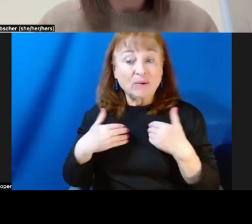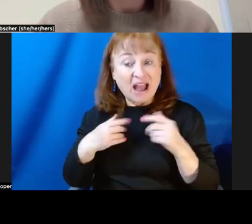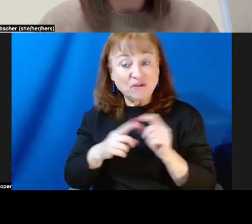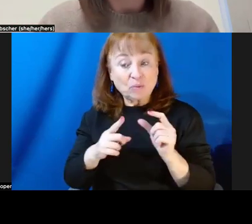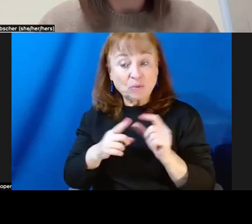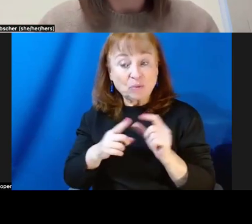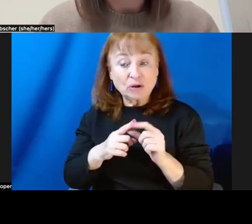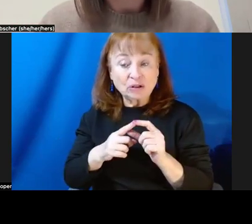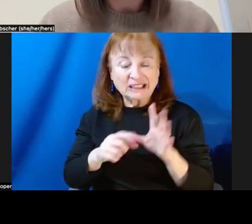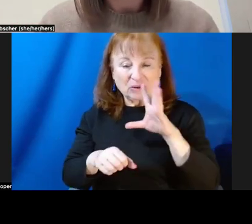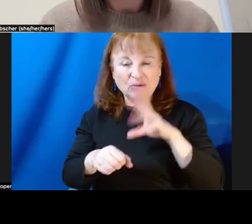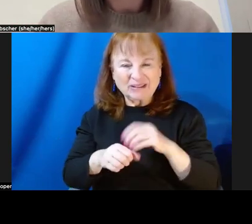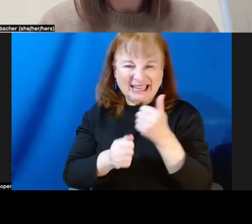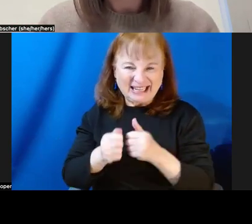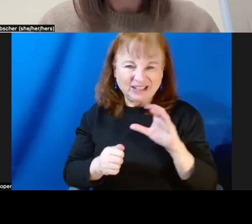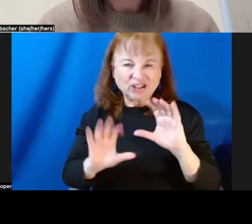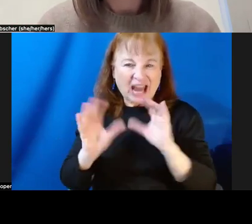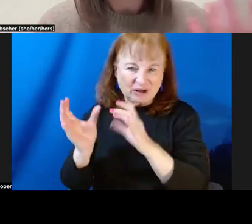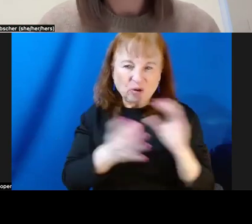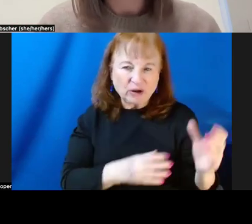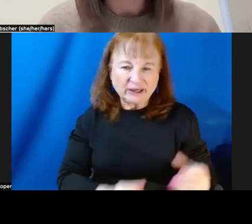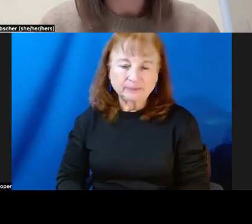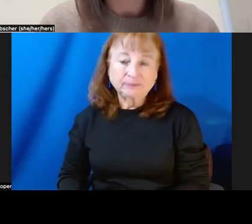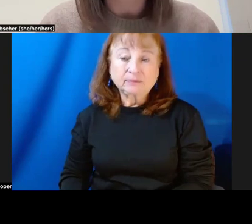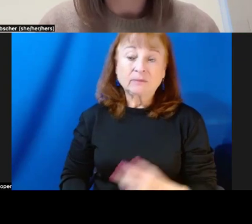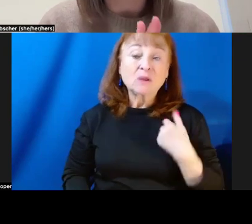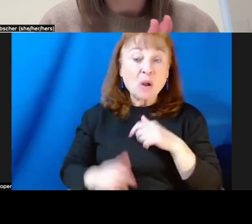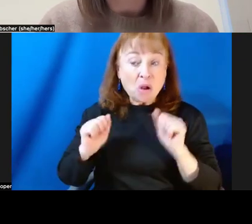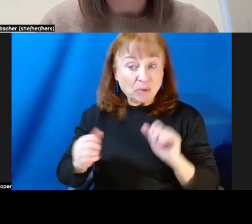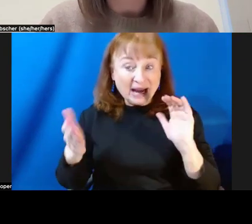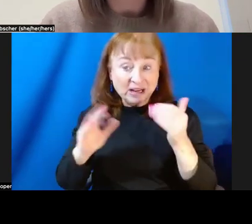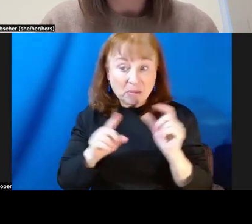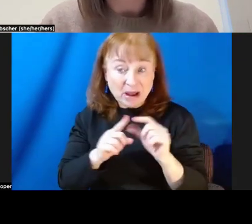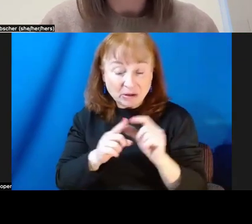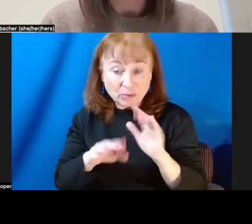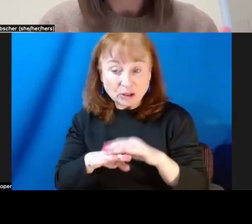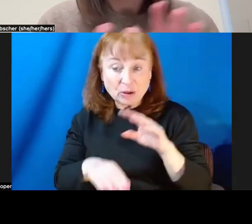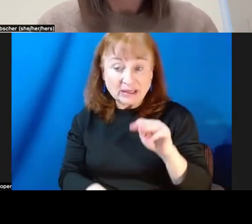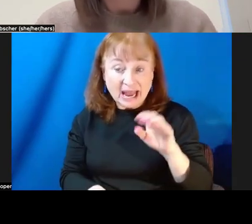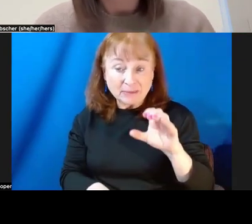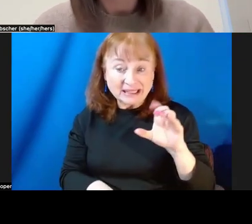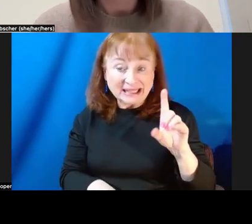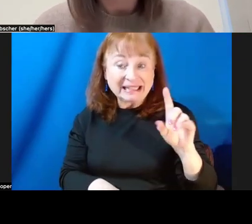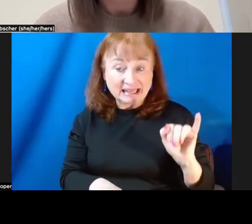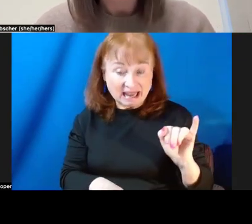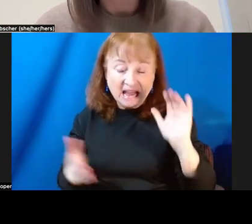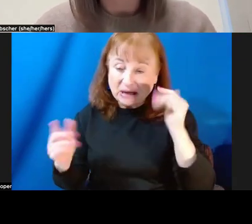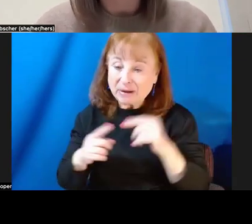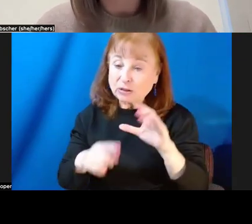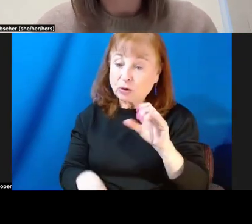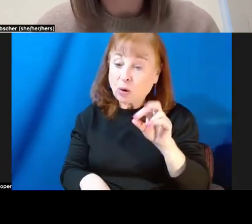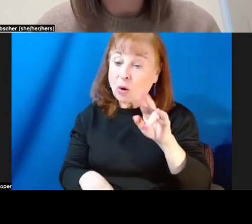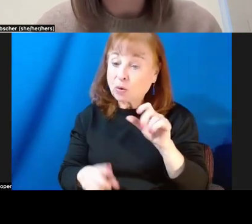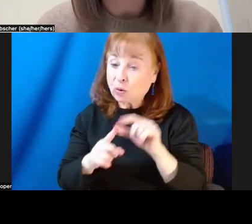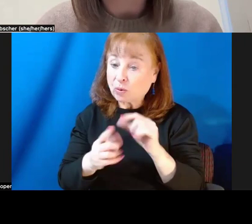listed within each category. So we can compare the words on the MCDI to core word lists in order